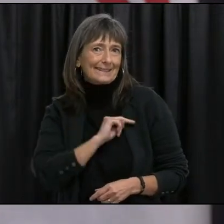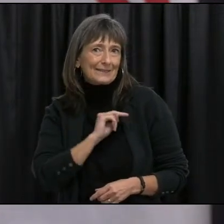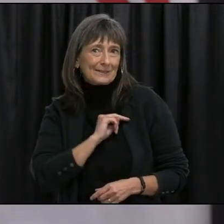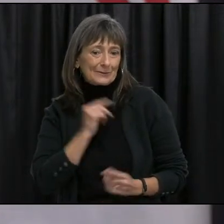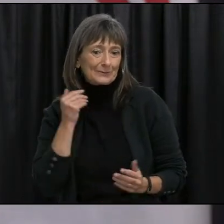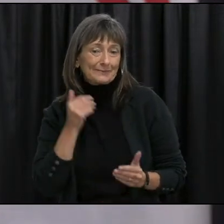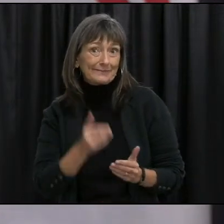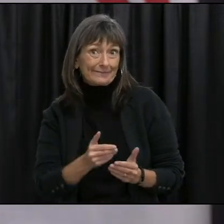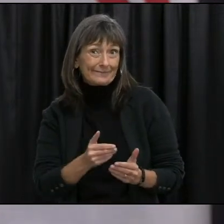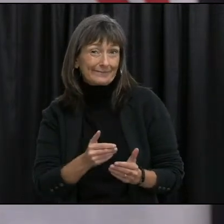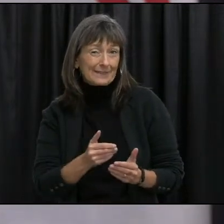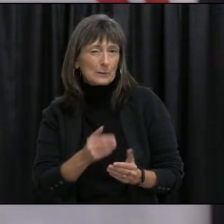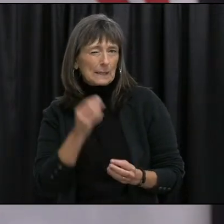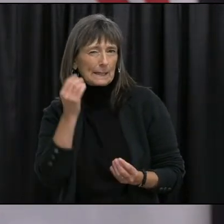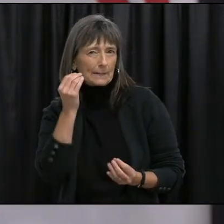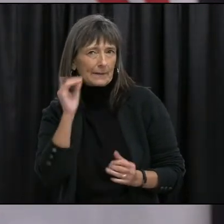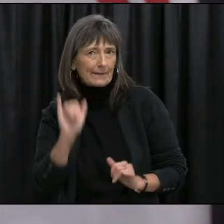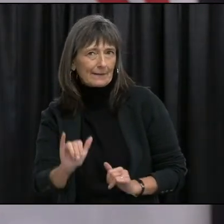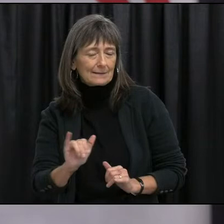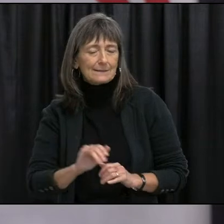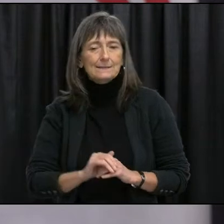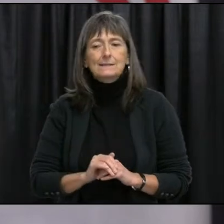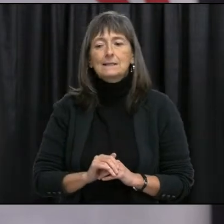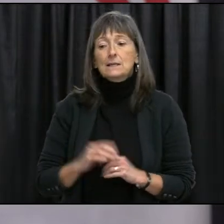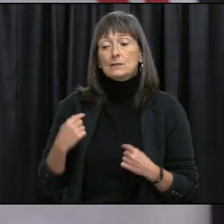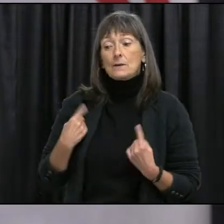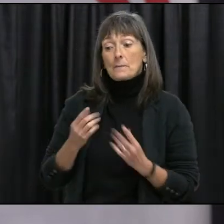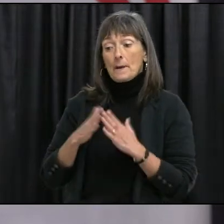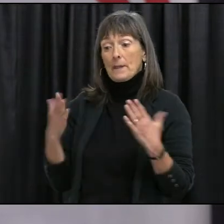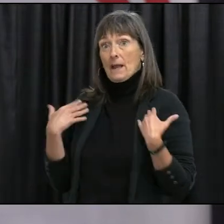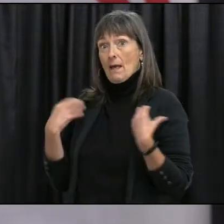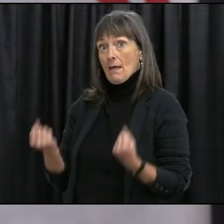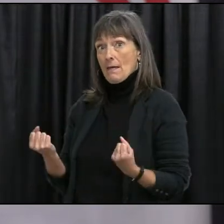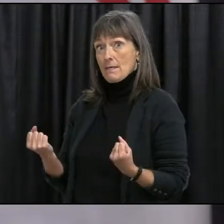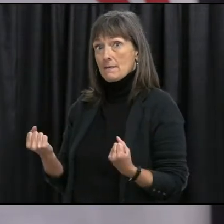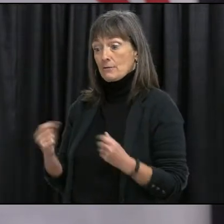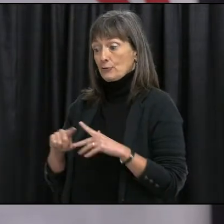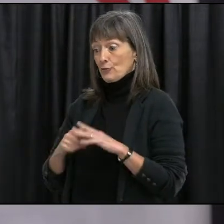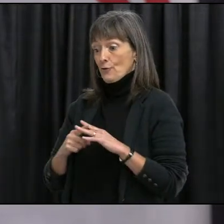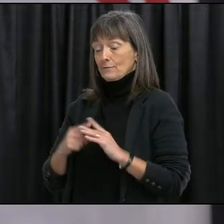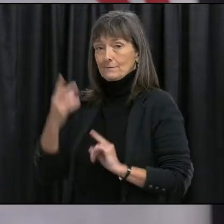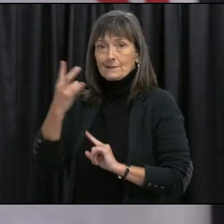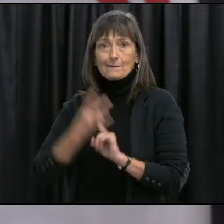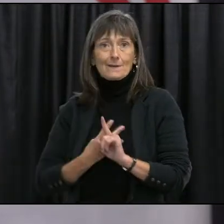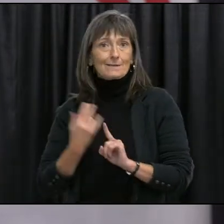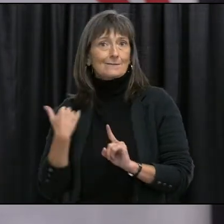on that. We're 7 months, for public health anyway, into this pandemic.